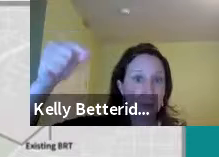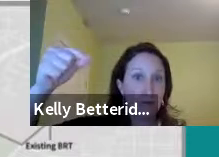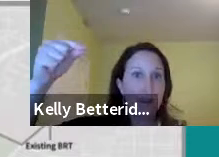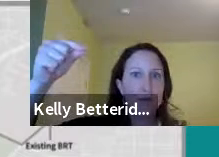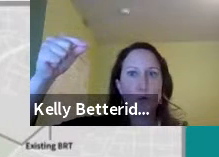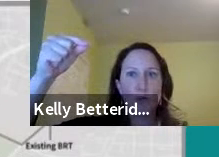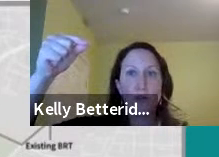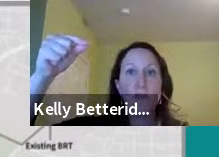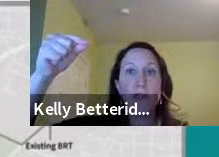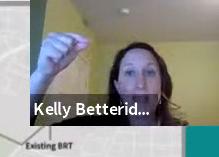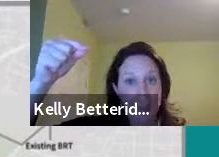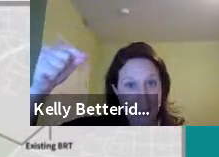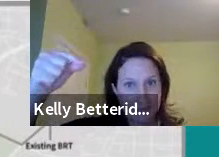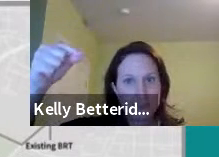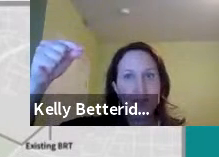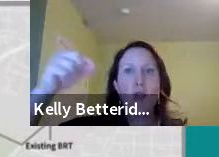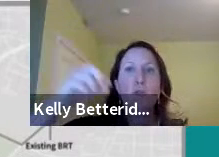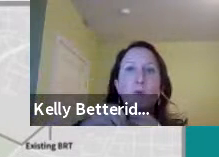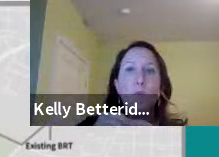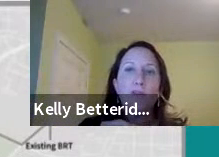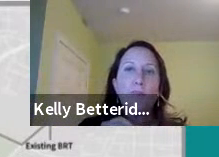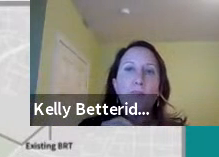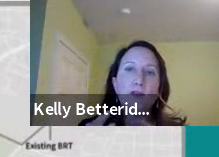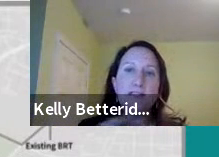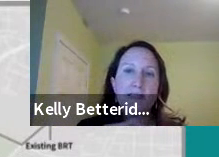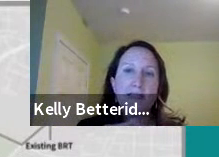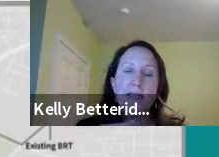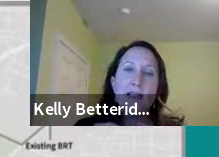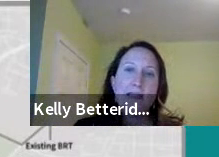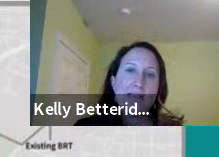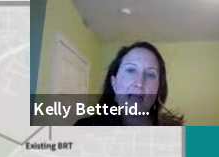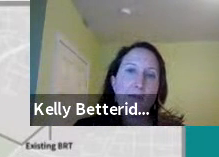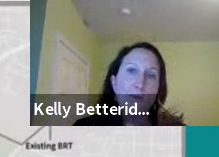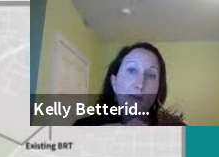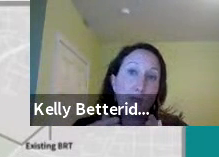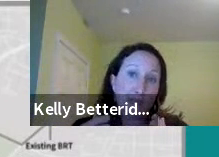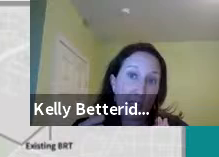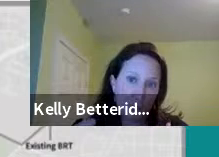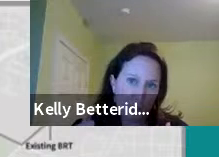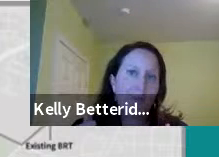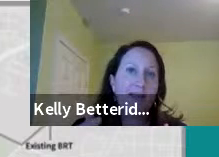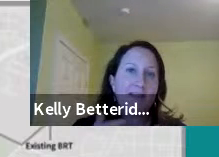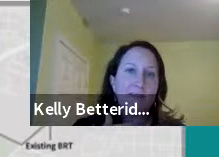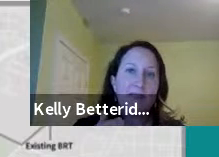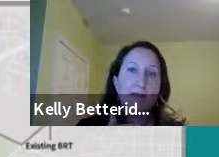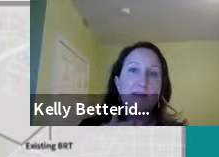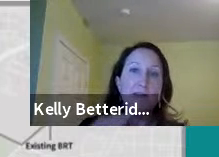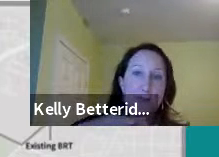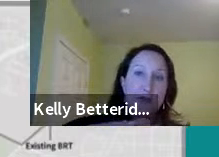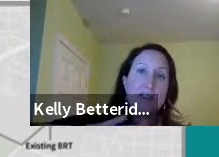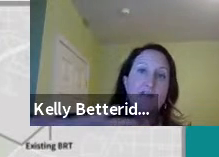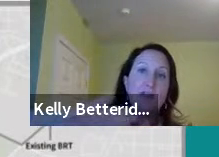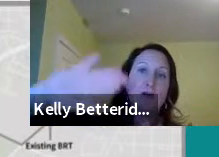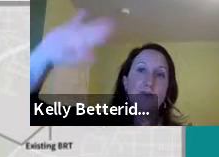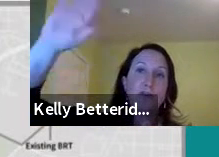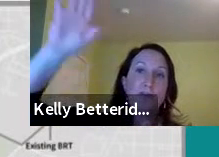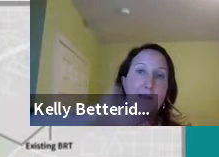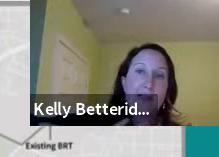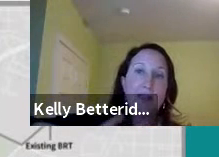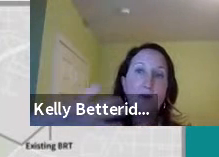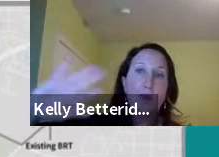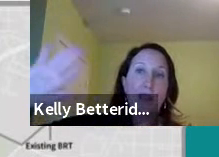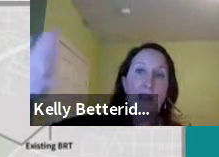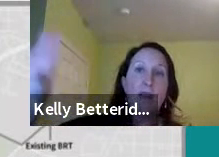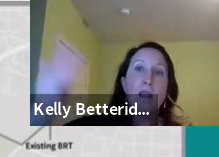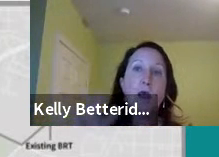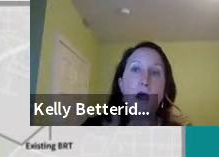the yellow line would end. But with BRT, it's not really a terminus because the BRT vehicles are